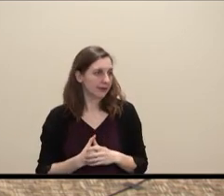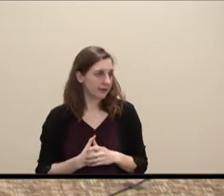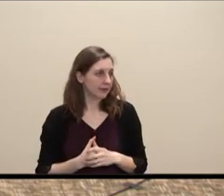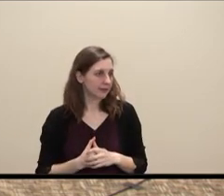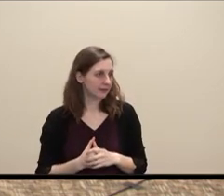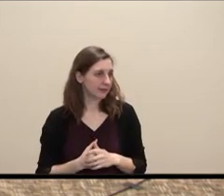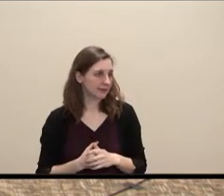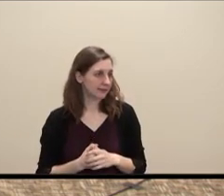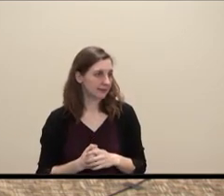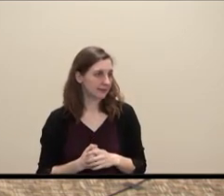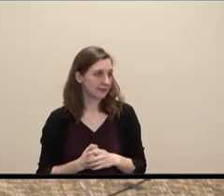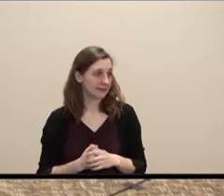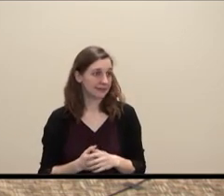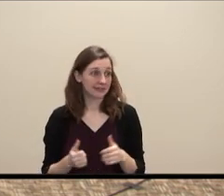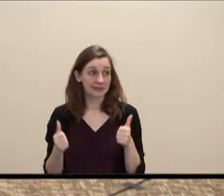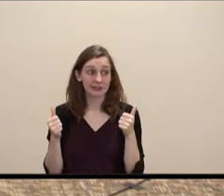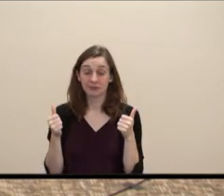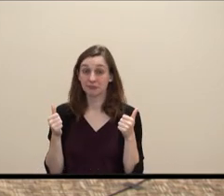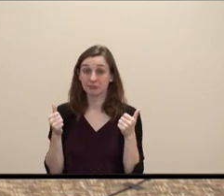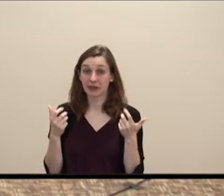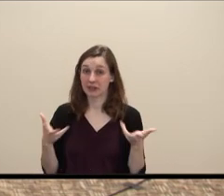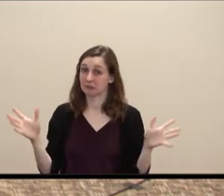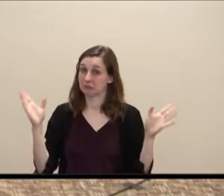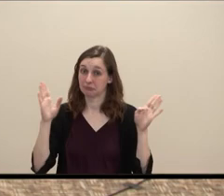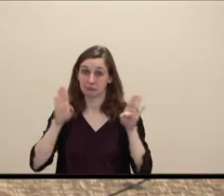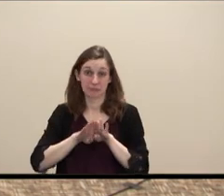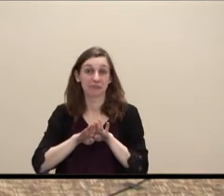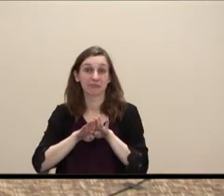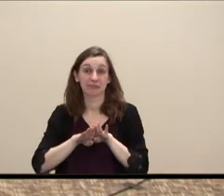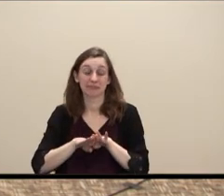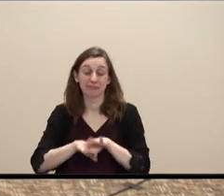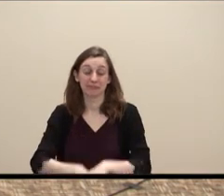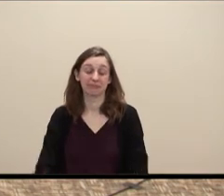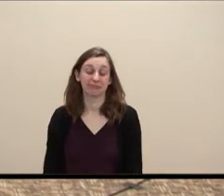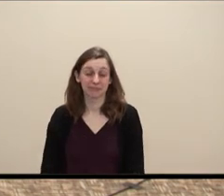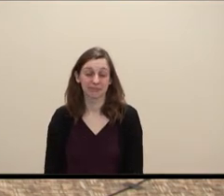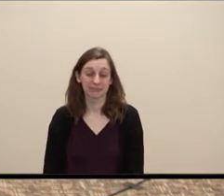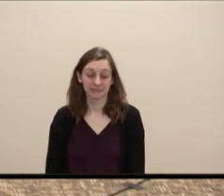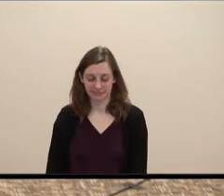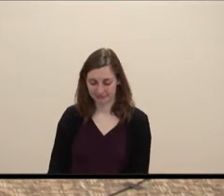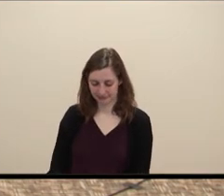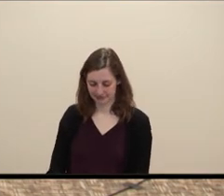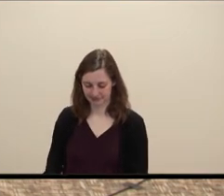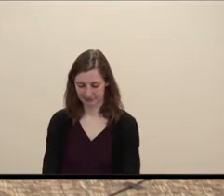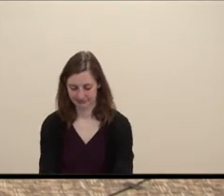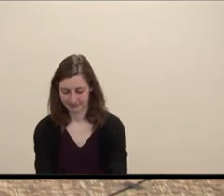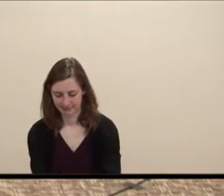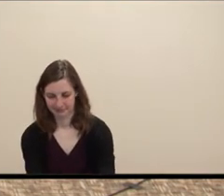stuff. Mm-hmm. All right, with that, we're adjourned. Great. Thank you.